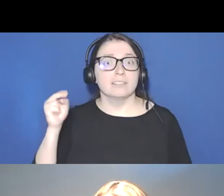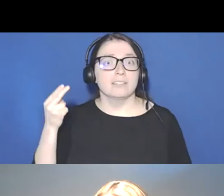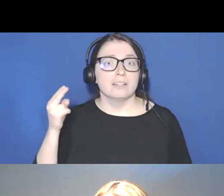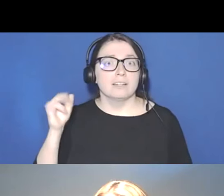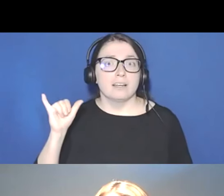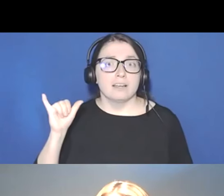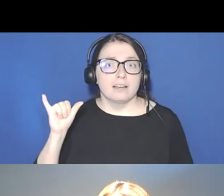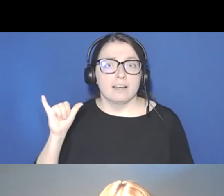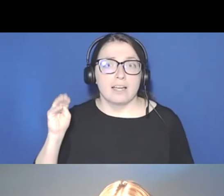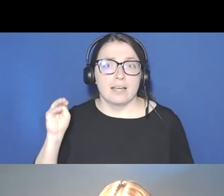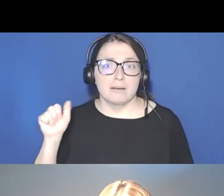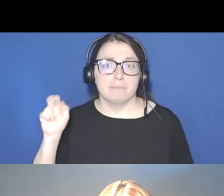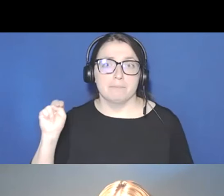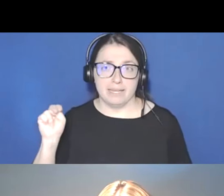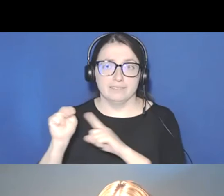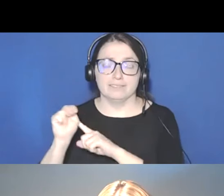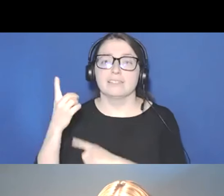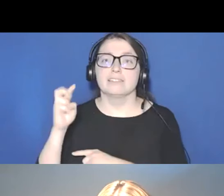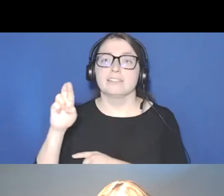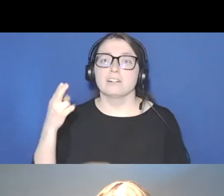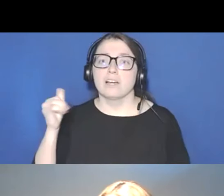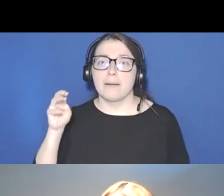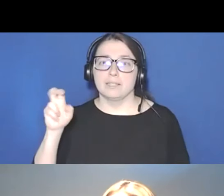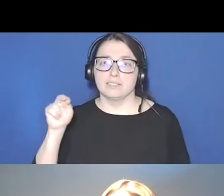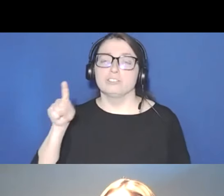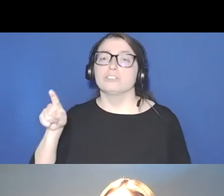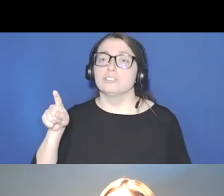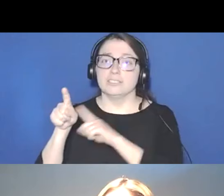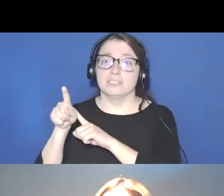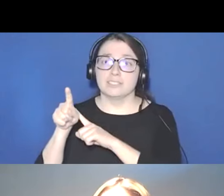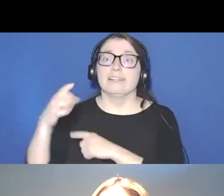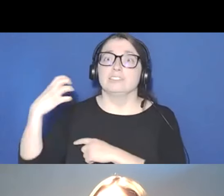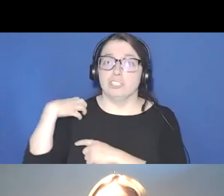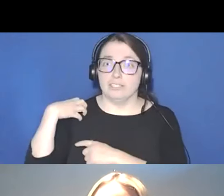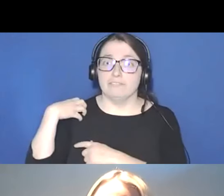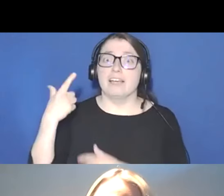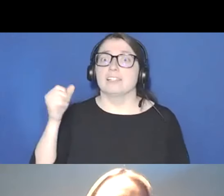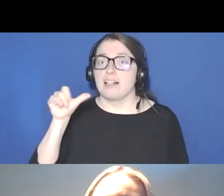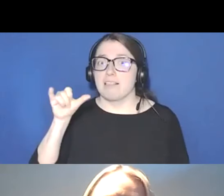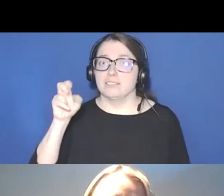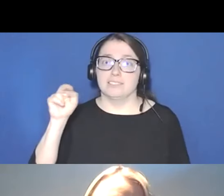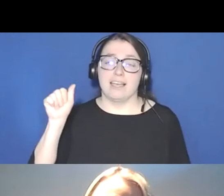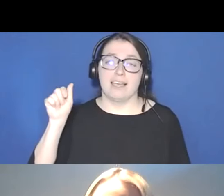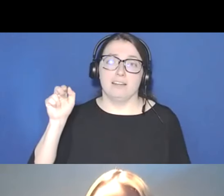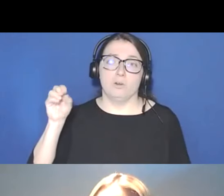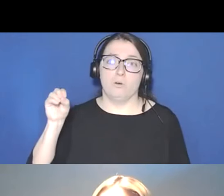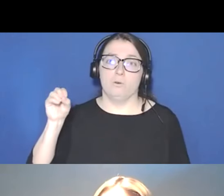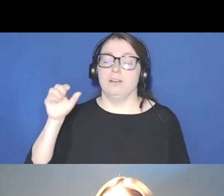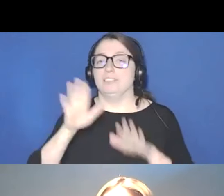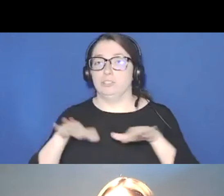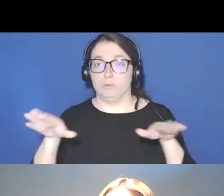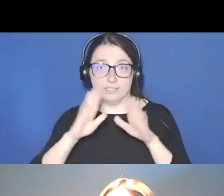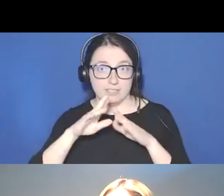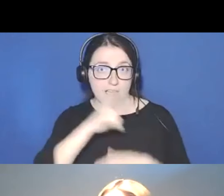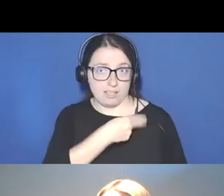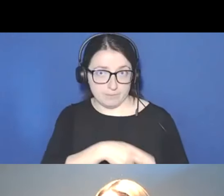the professor and chief of the Division of Developmental and Behavioral Pediatrics at Golisano Children's Hospital. She is an